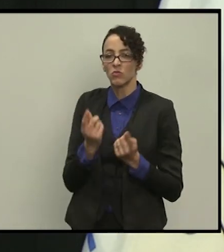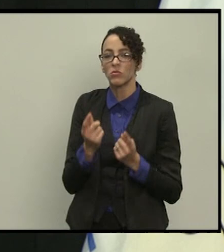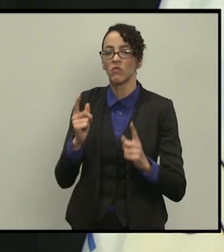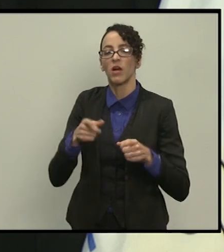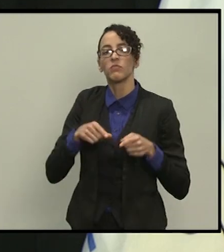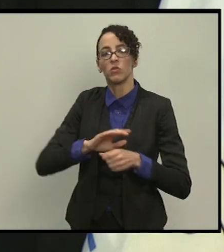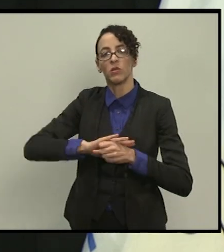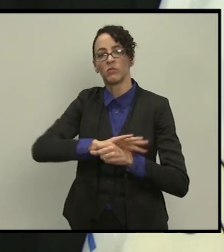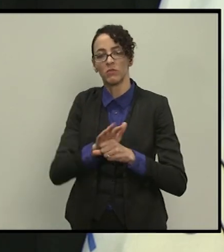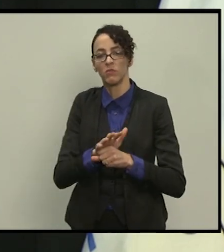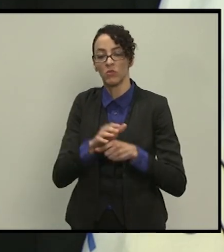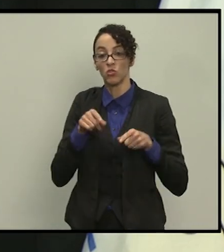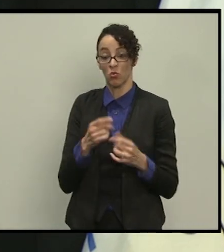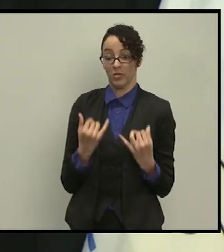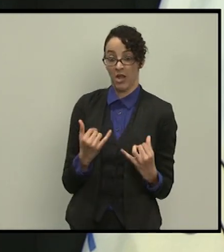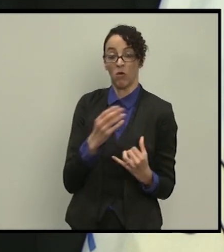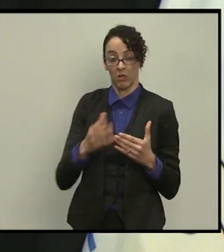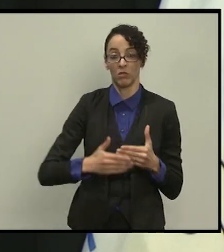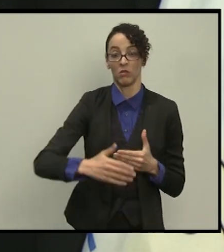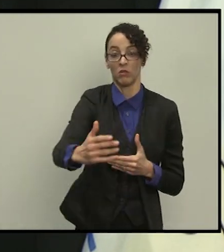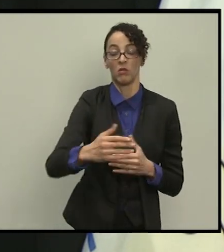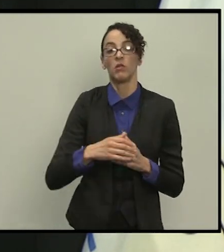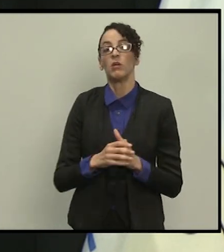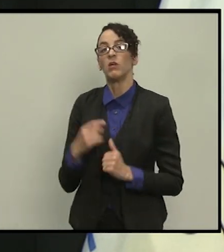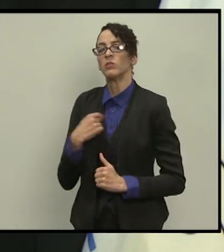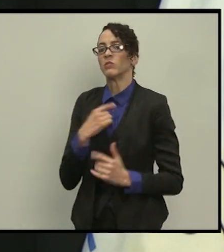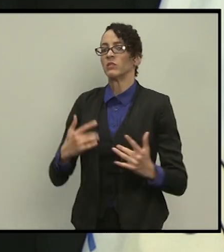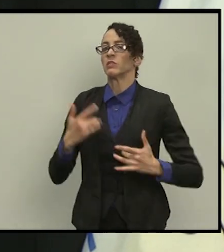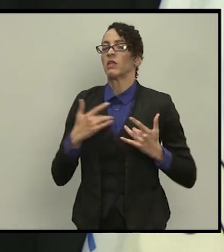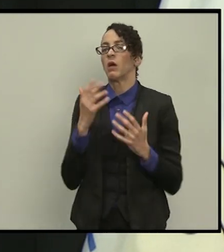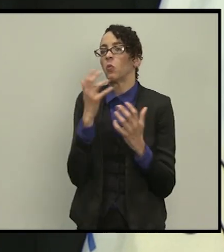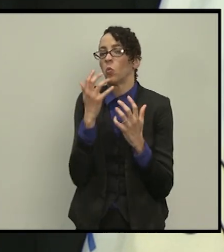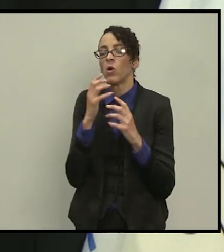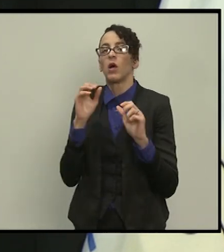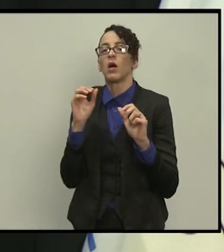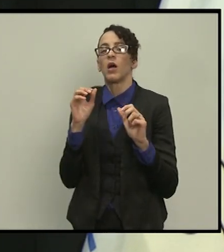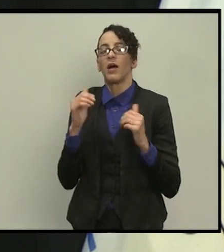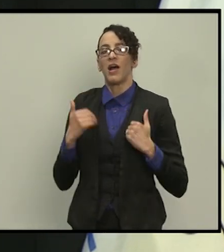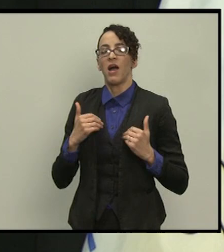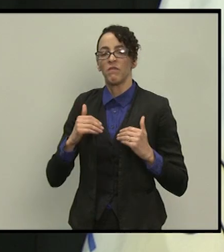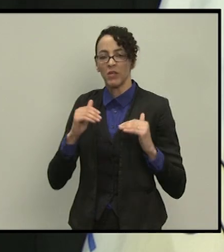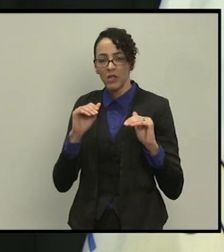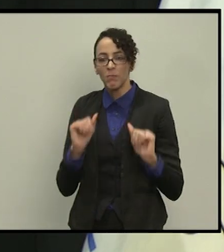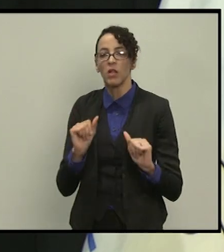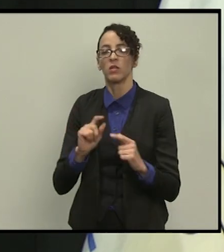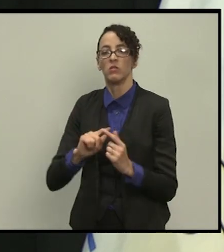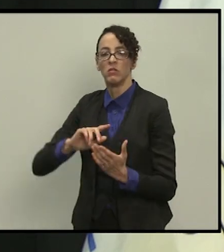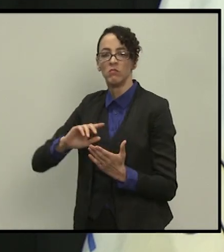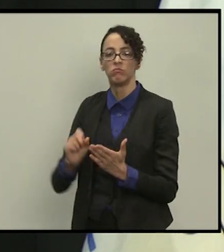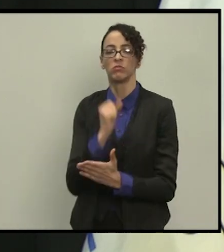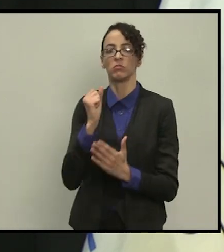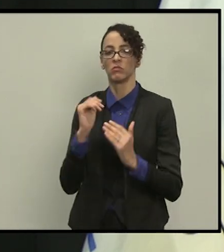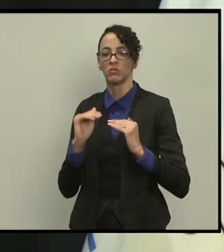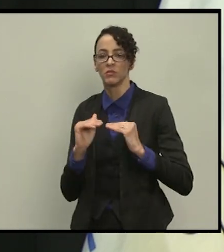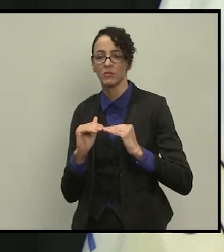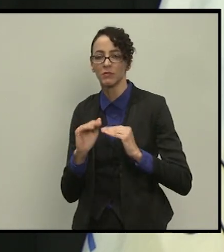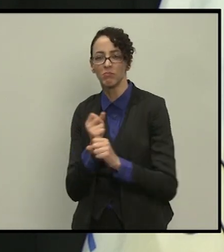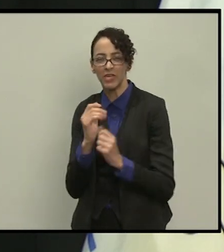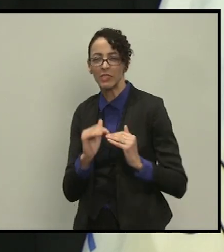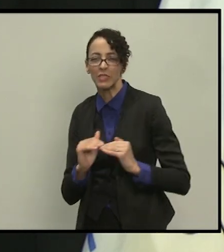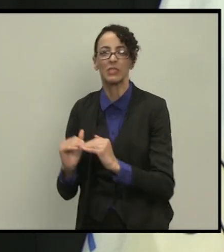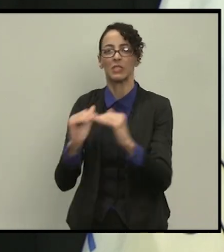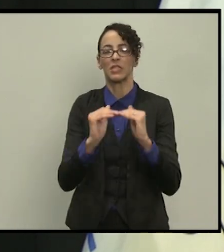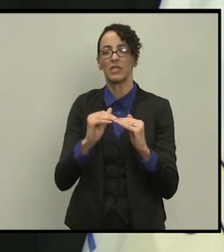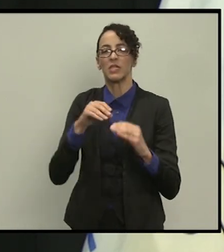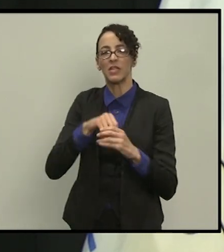We're excited that we have had the ability to really leverage relationships and work that was already happening in community to address this.